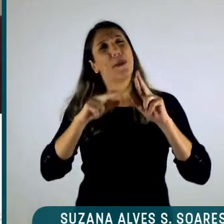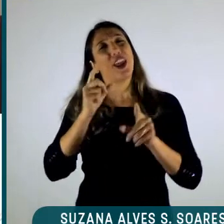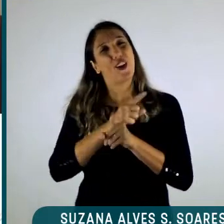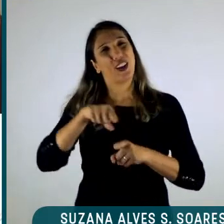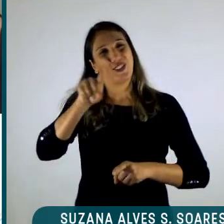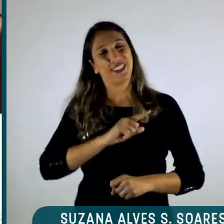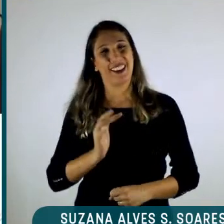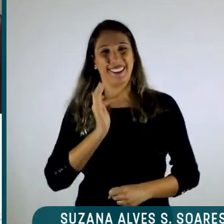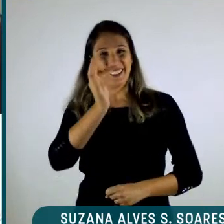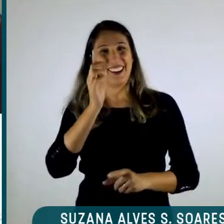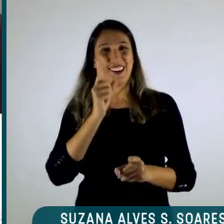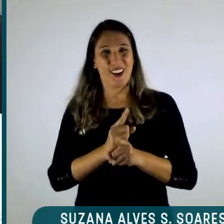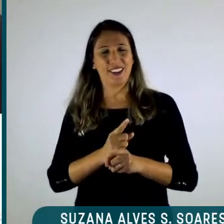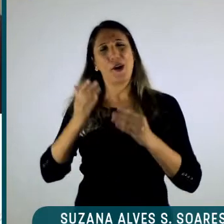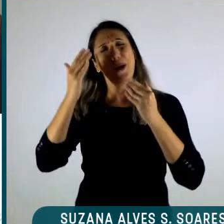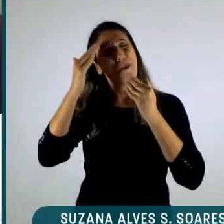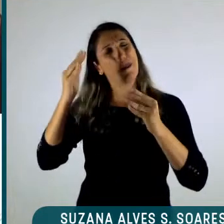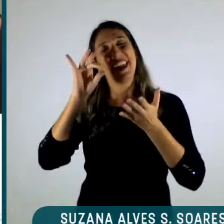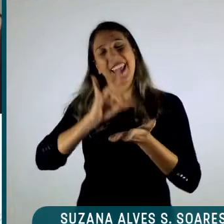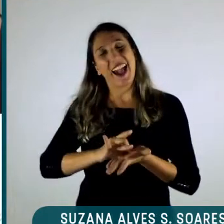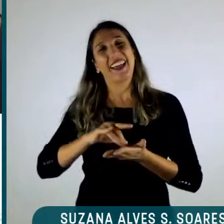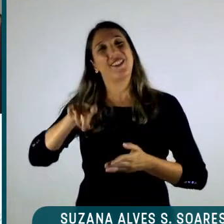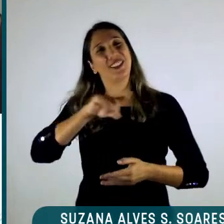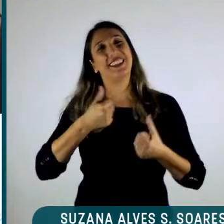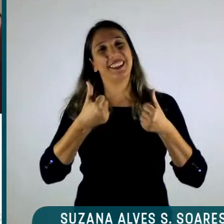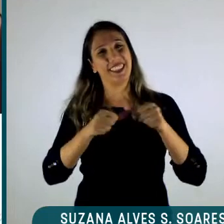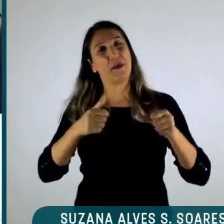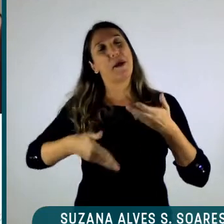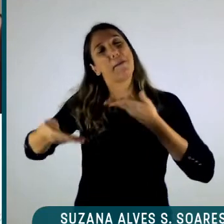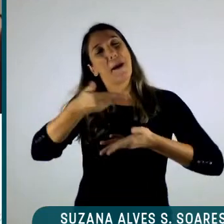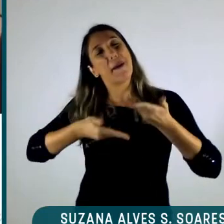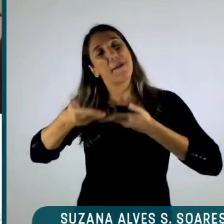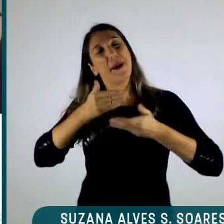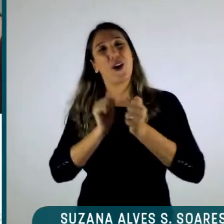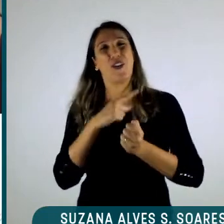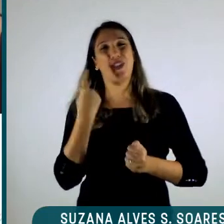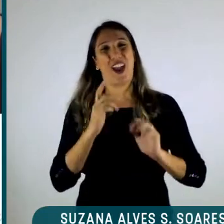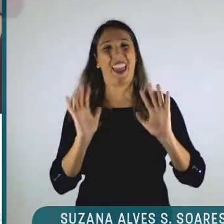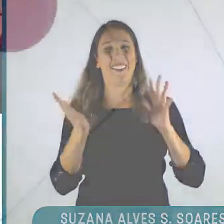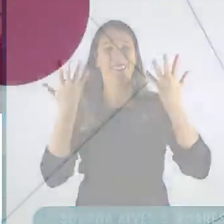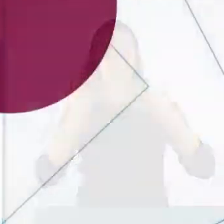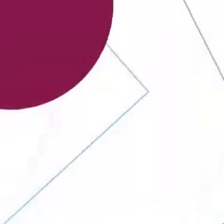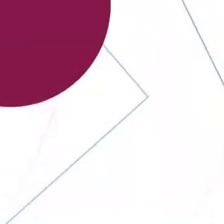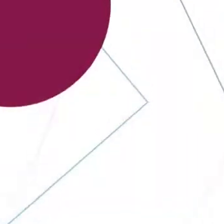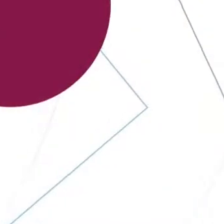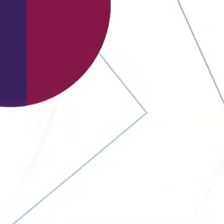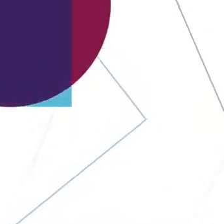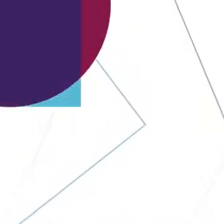We'll be waiting for you. See you there. Thank you very much. Thank you indeed for being here, sharing with